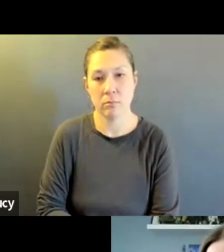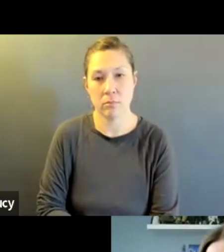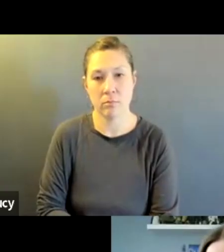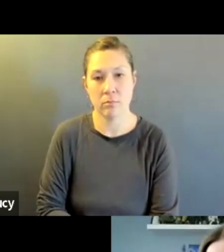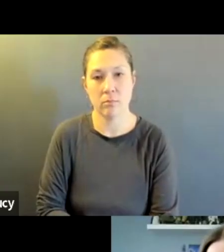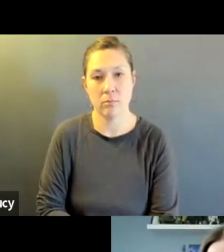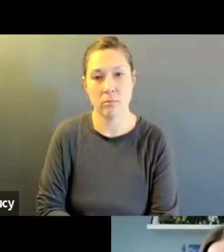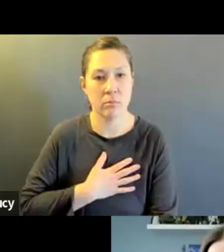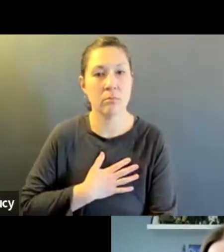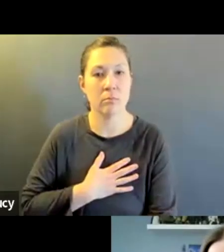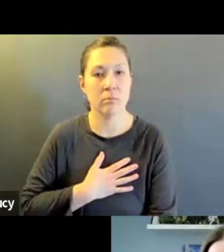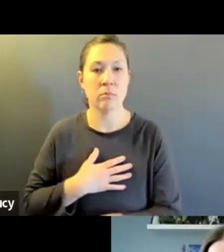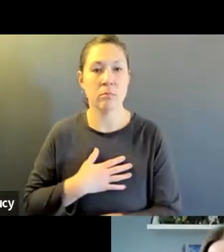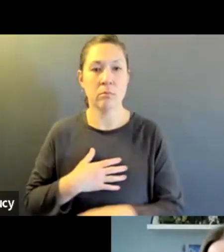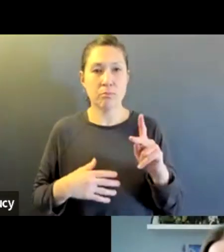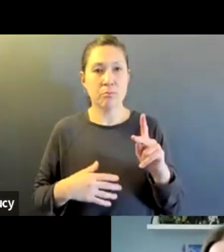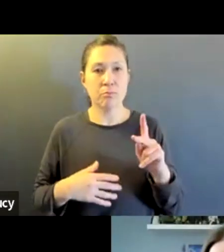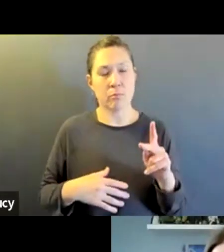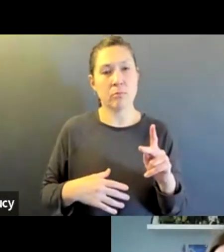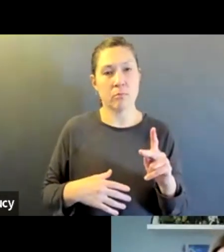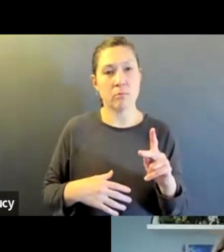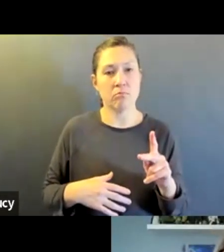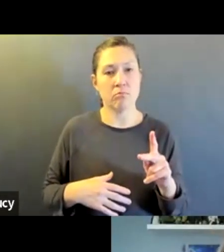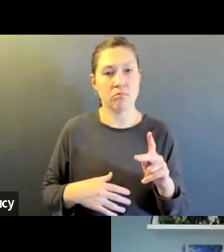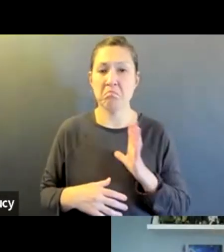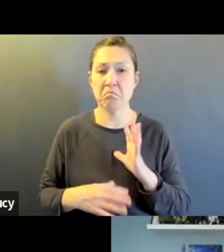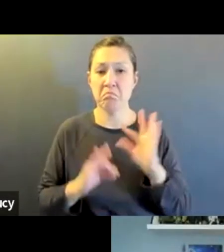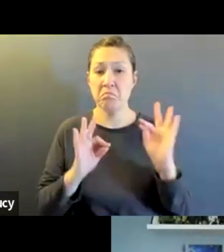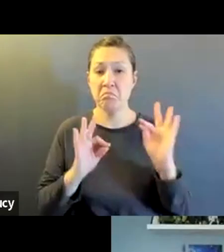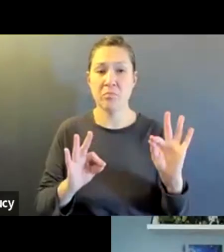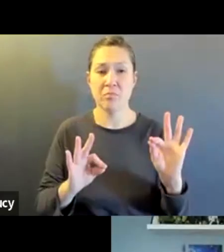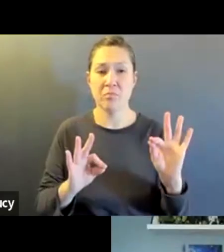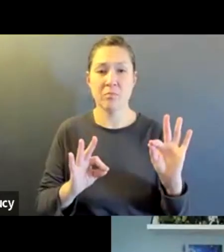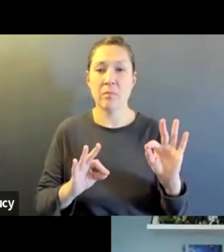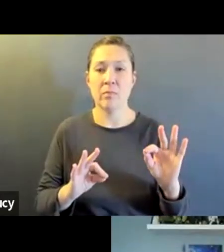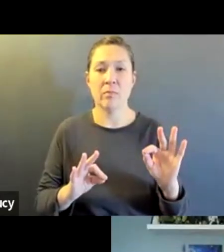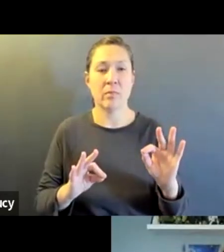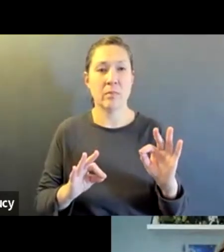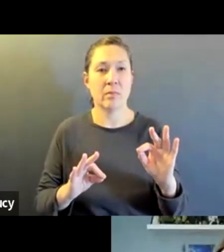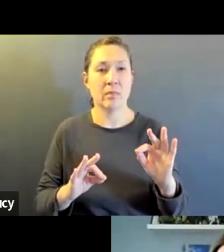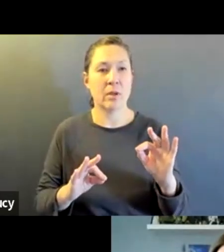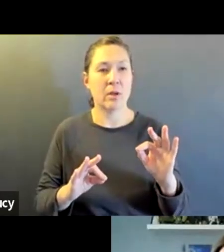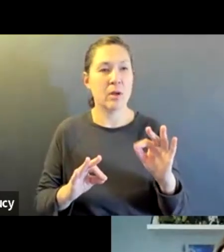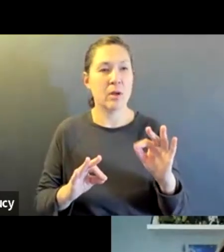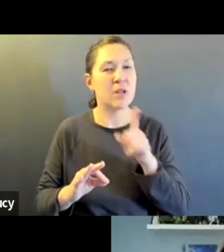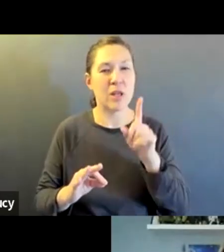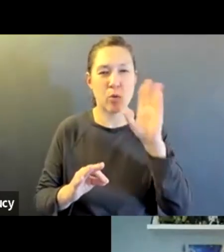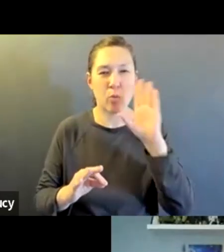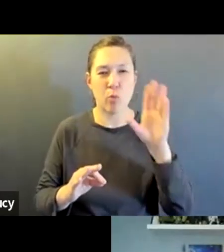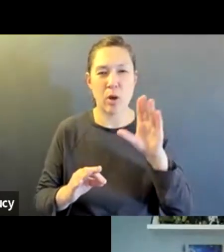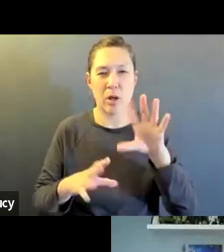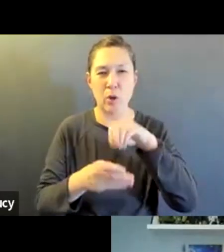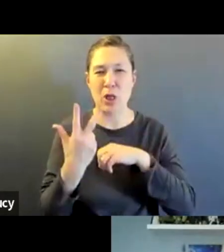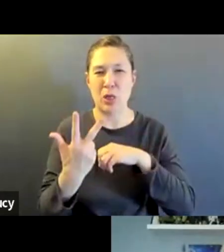Seems to be at a good stopping point, Kinsey. So if we want to unshare. So we said that we would frame this conversation under 3 questions. The first question is, what